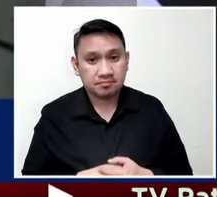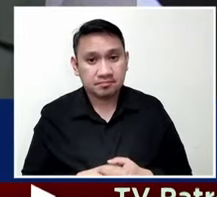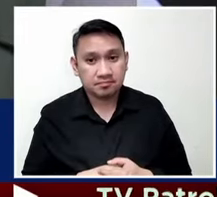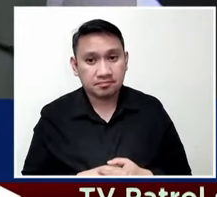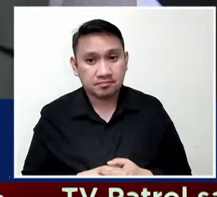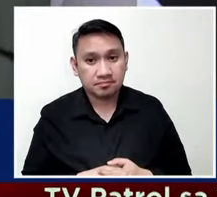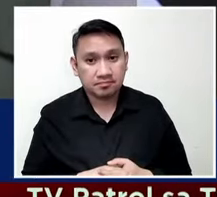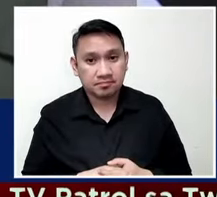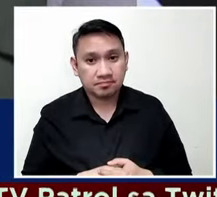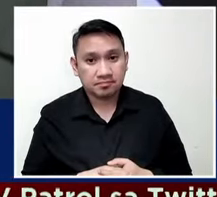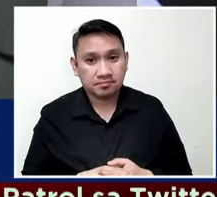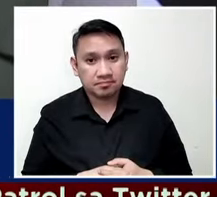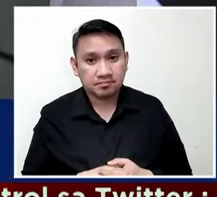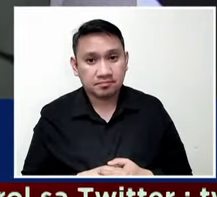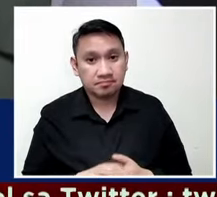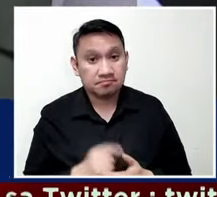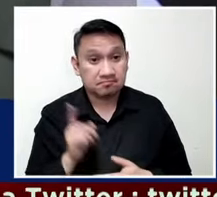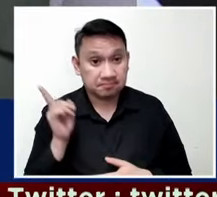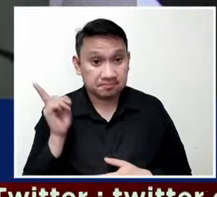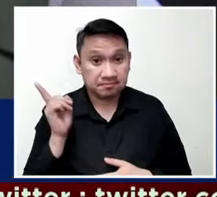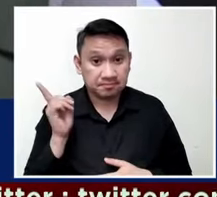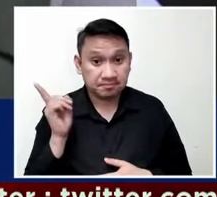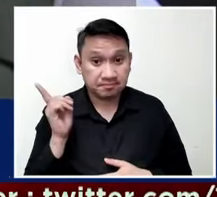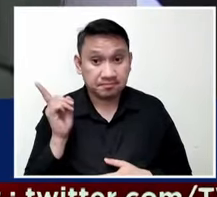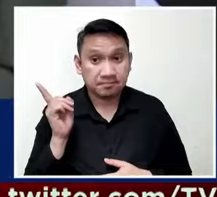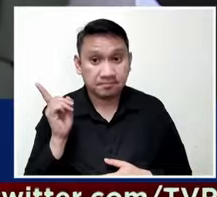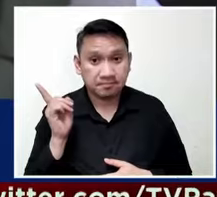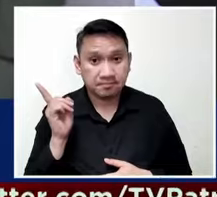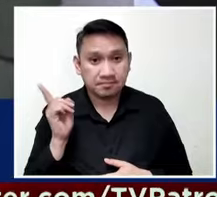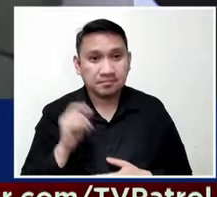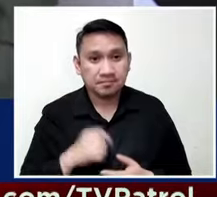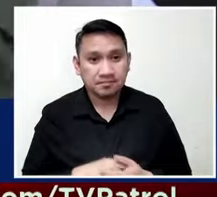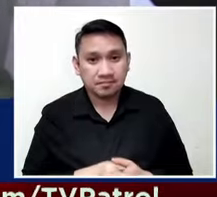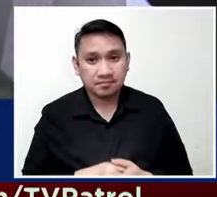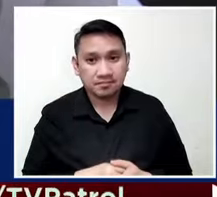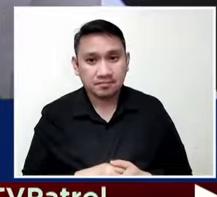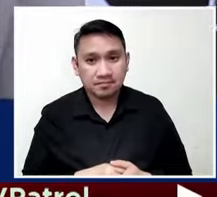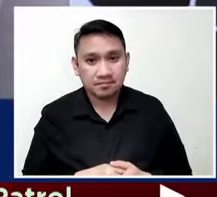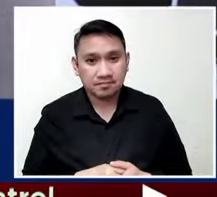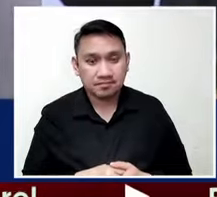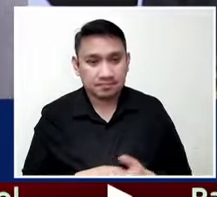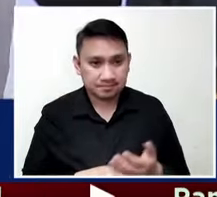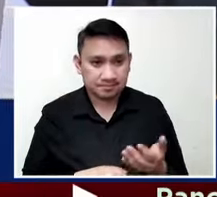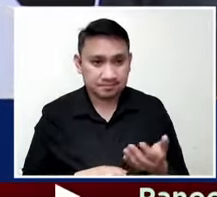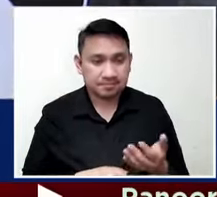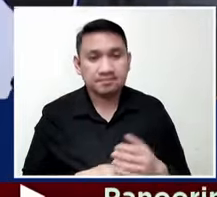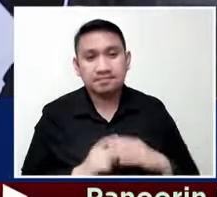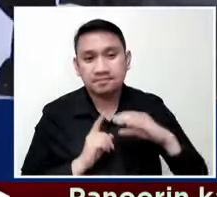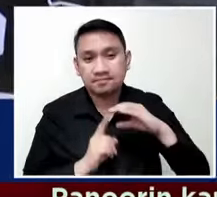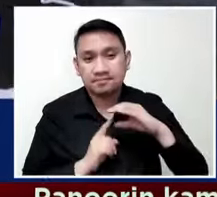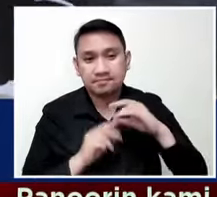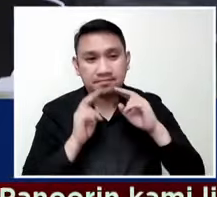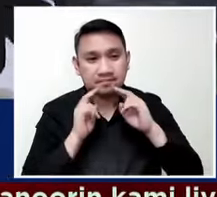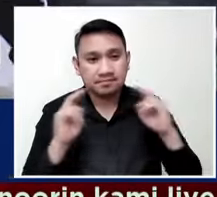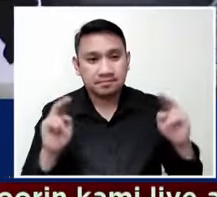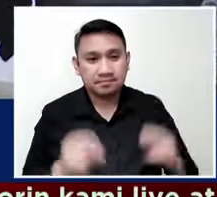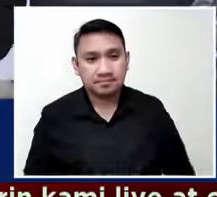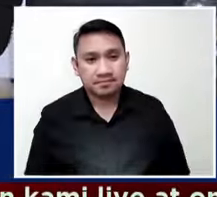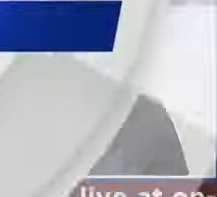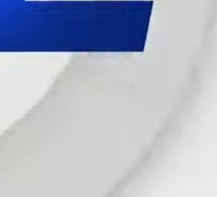news.abs-cbn.com at sa official YouTube channel ng ABS-CBN News. MJ Felipe, ABS-CBN News.